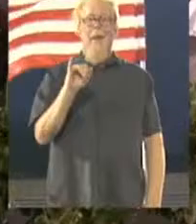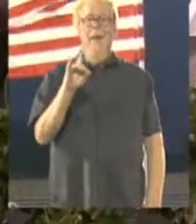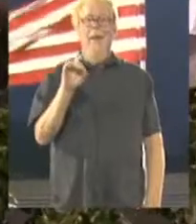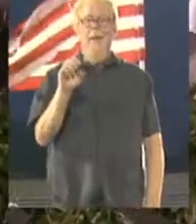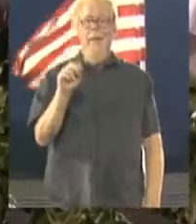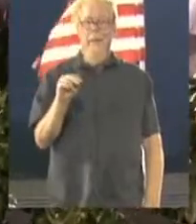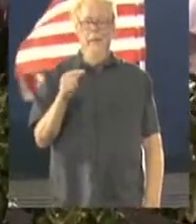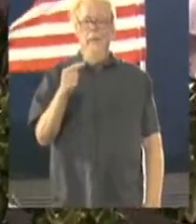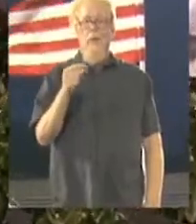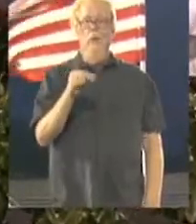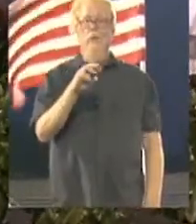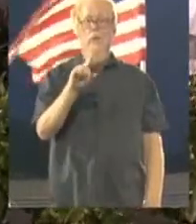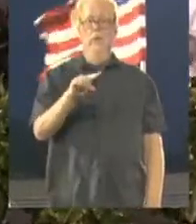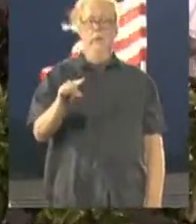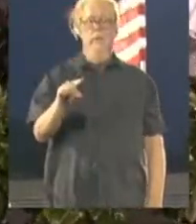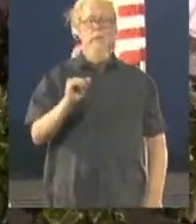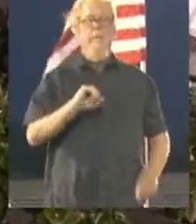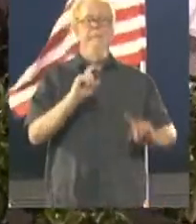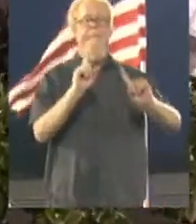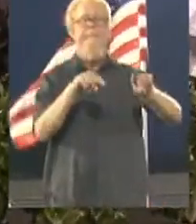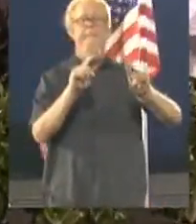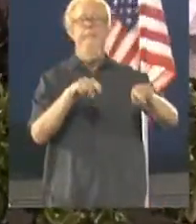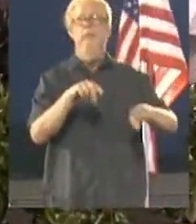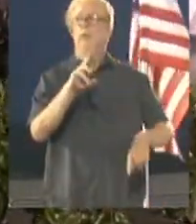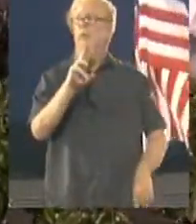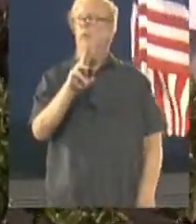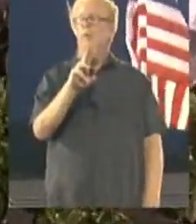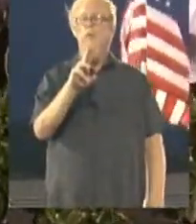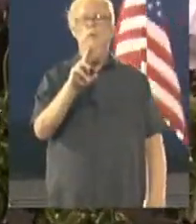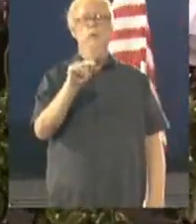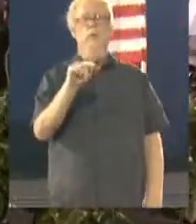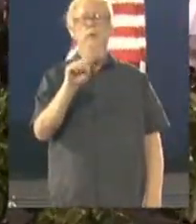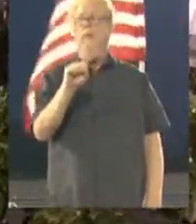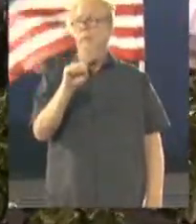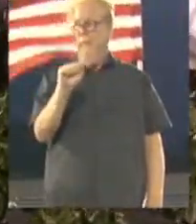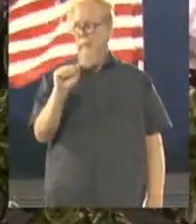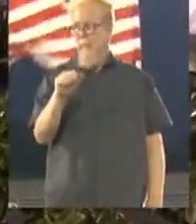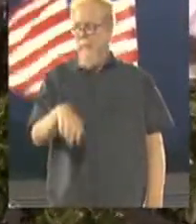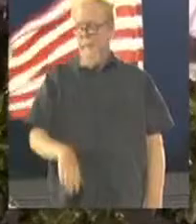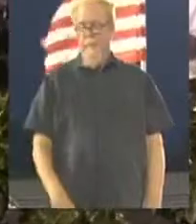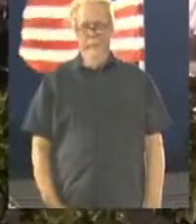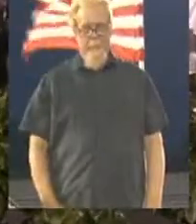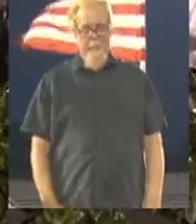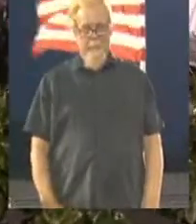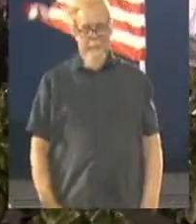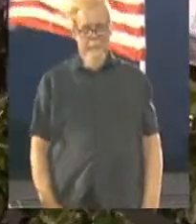Gonzalez will be attending the University of Texas at San Antonio.